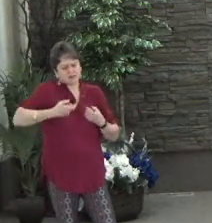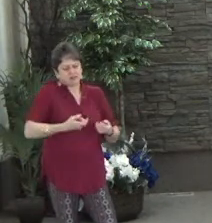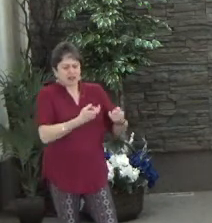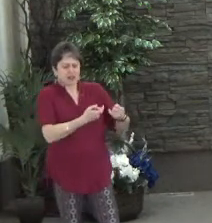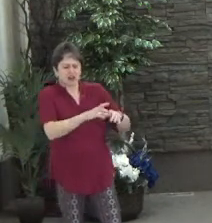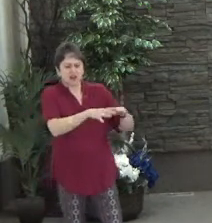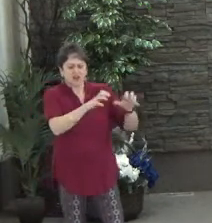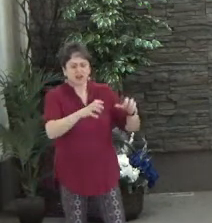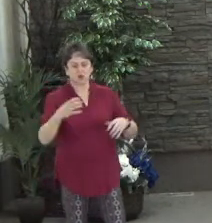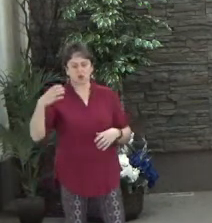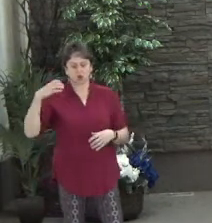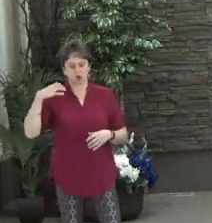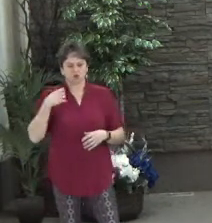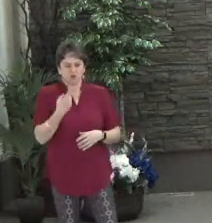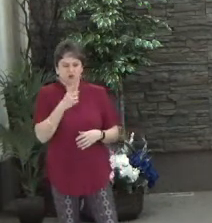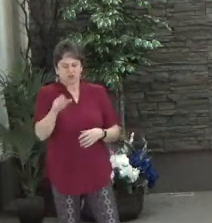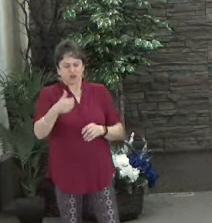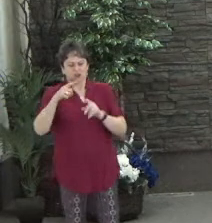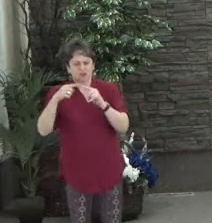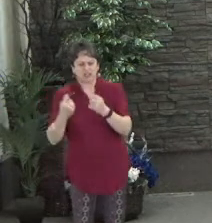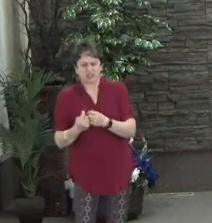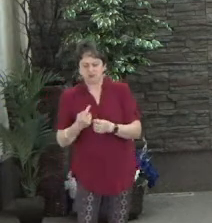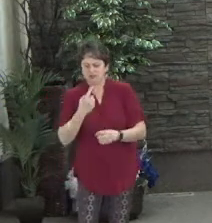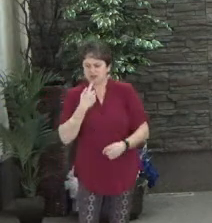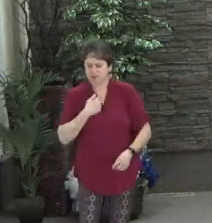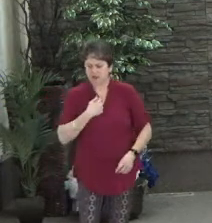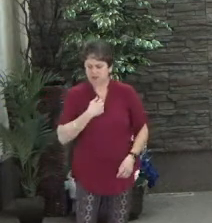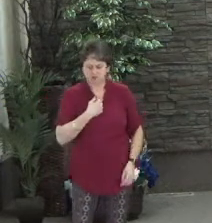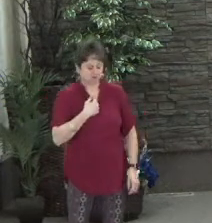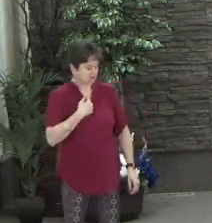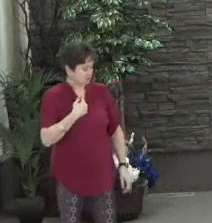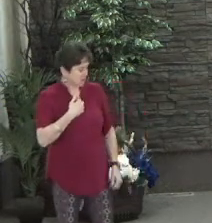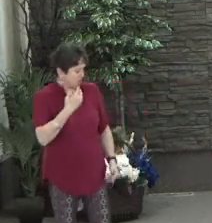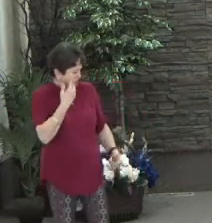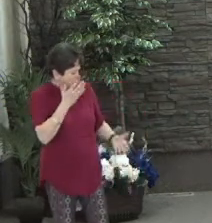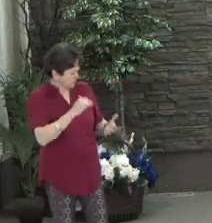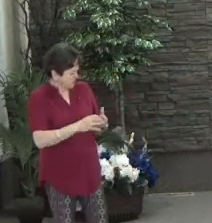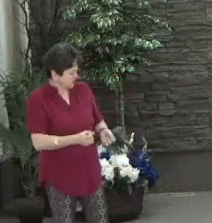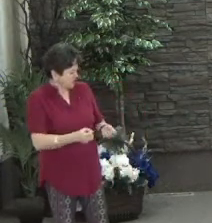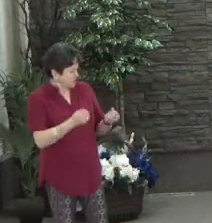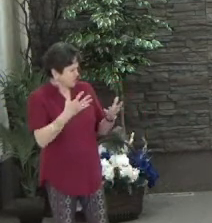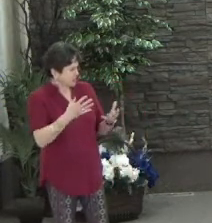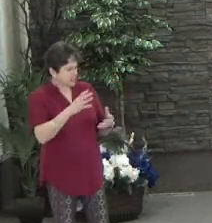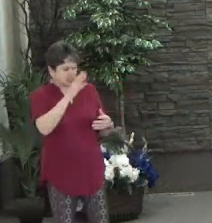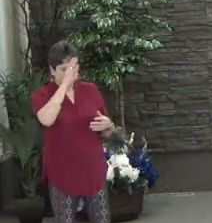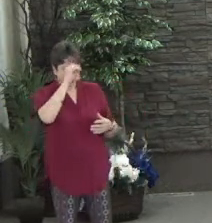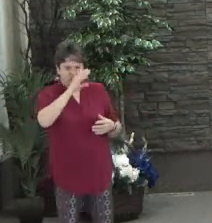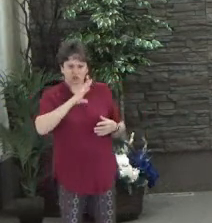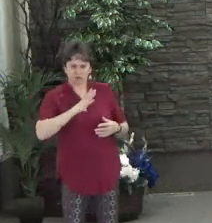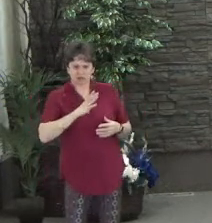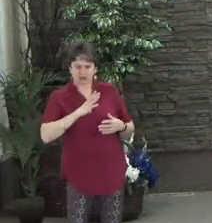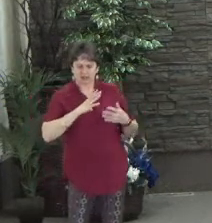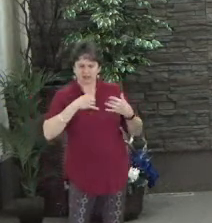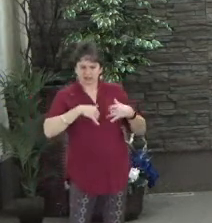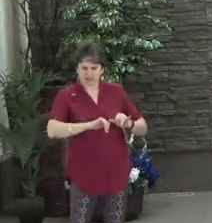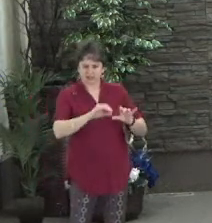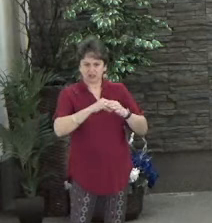ice, a coach for one of the other teams said to me, I did not know there were that many gentlemen left among young people